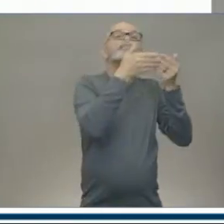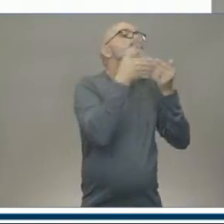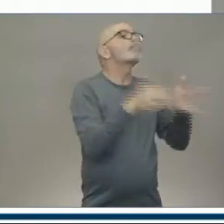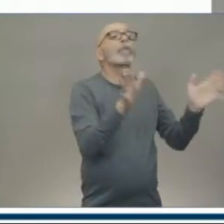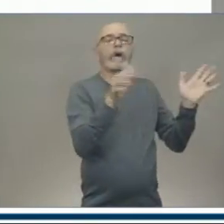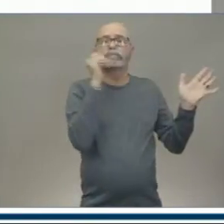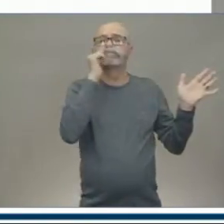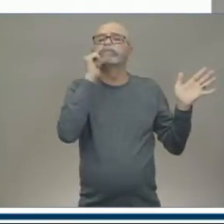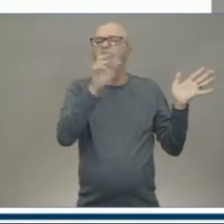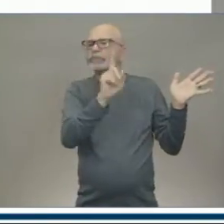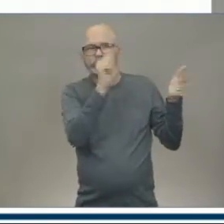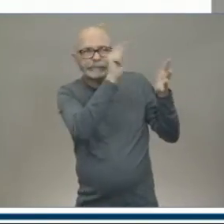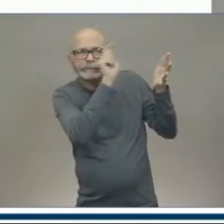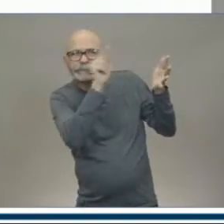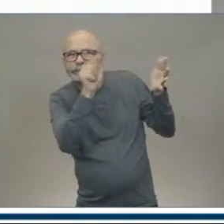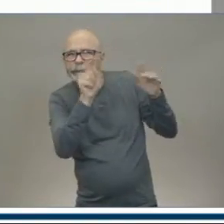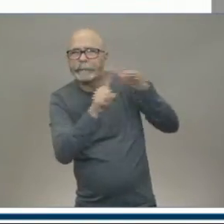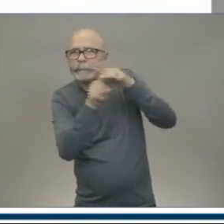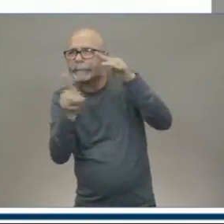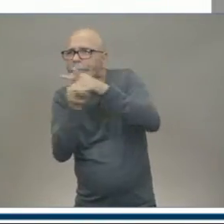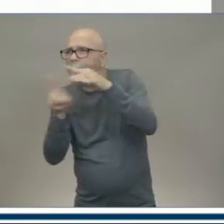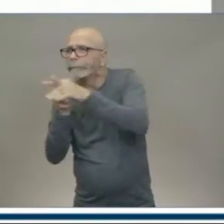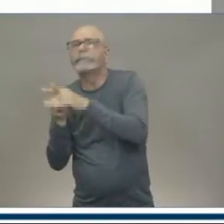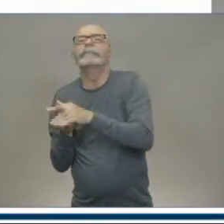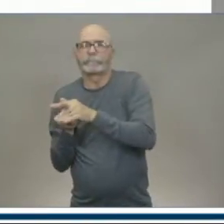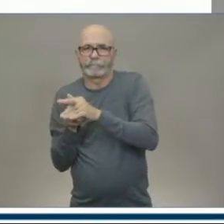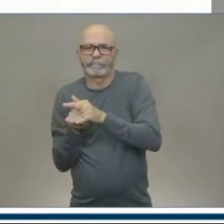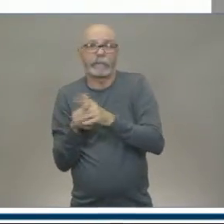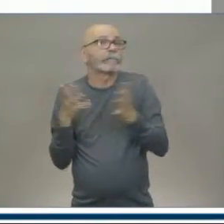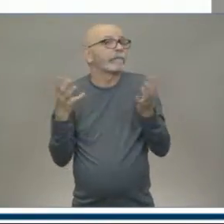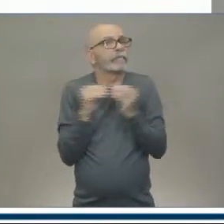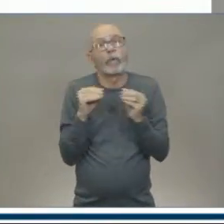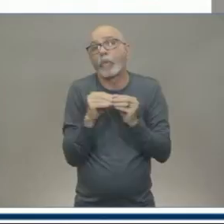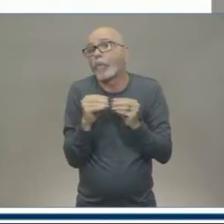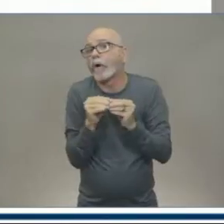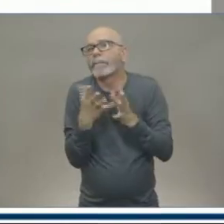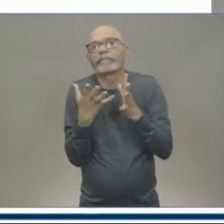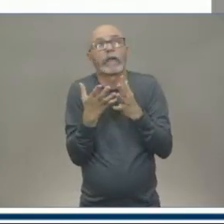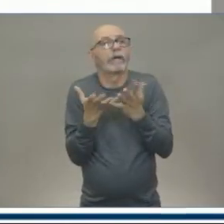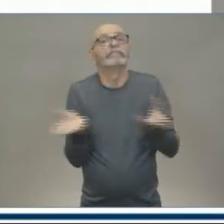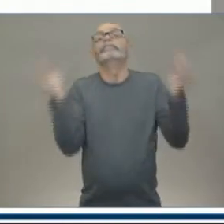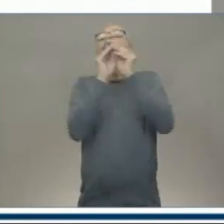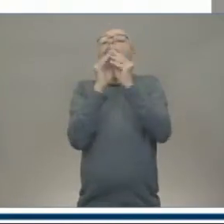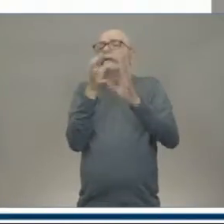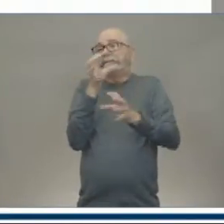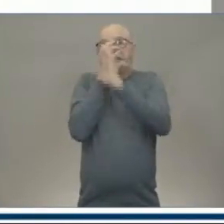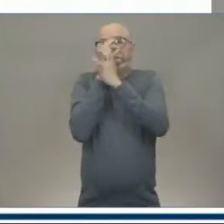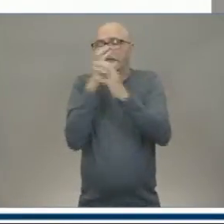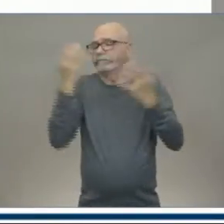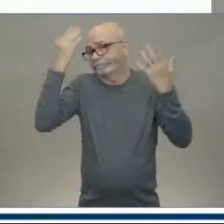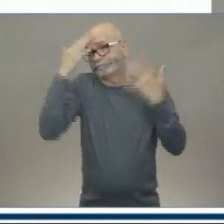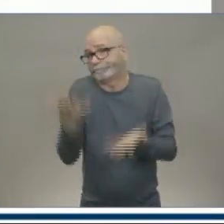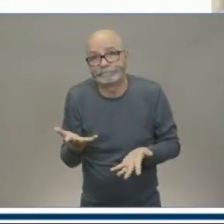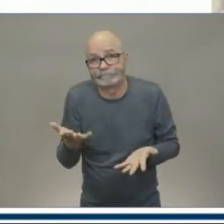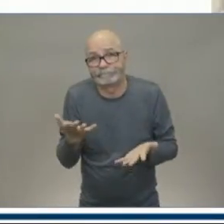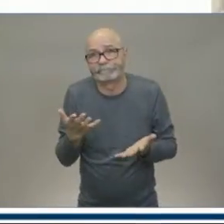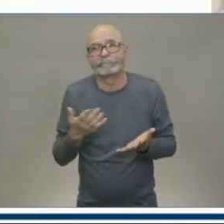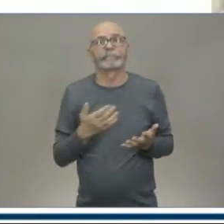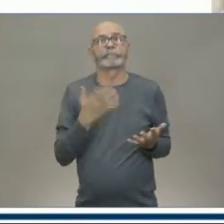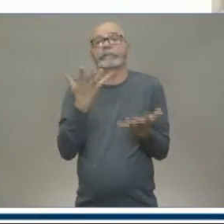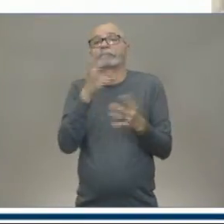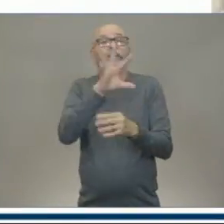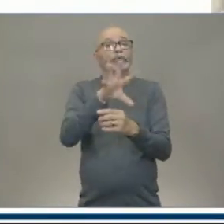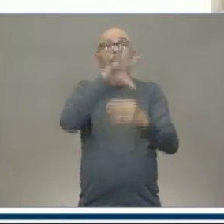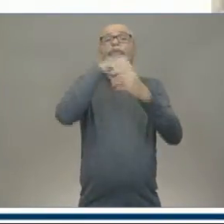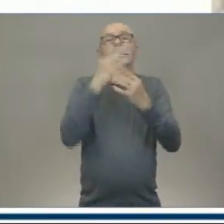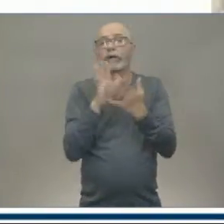have to go further in terms of restrictions in a range of areas that may or may not include other schools. I'd like to dig into that a